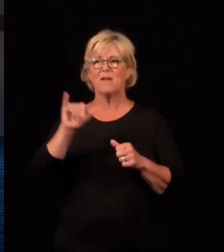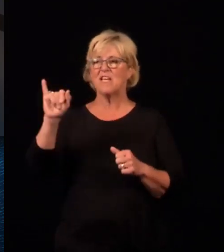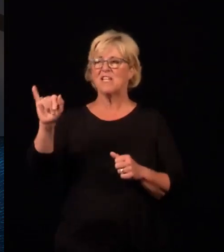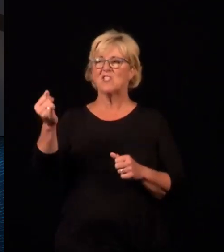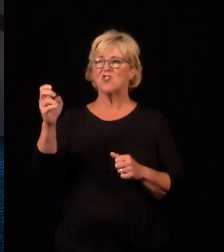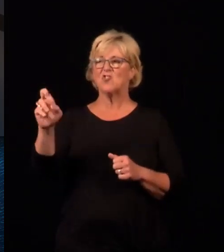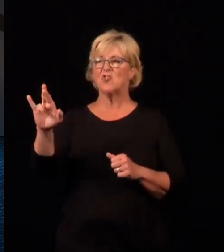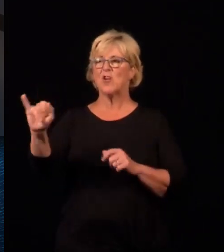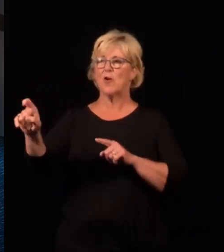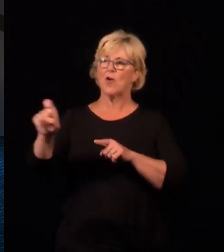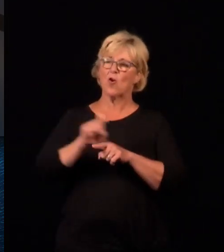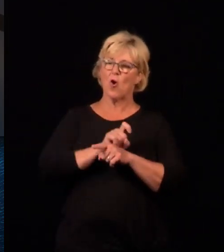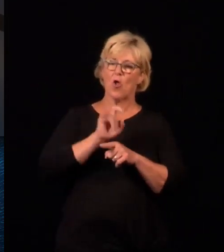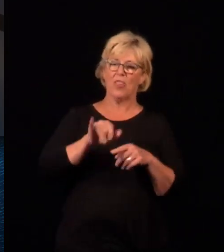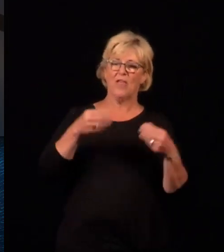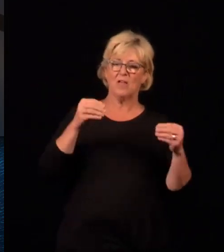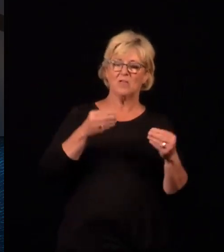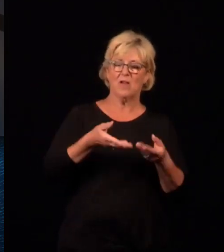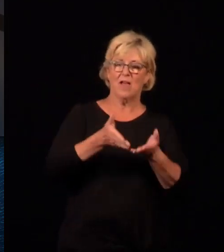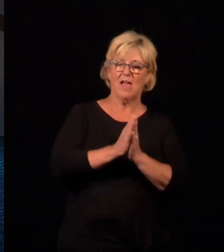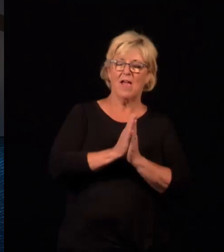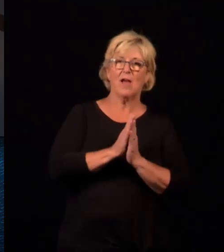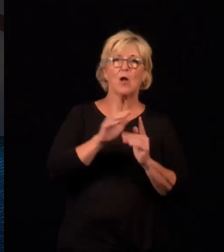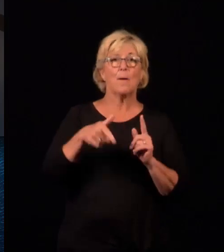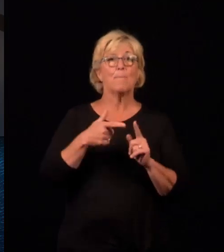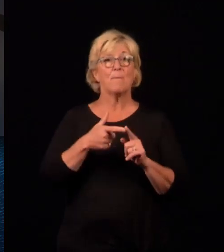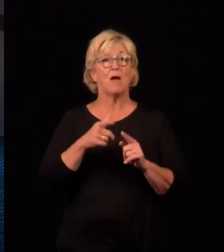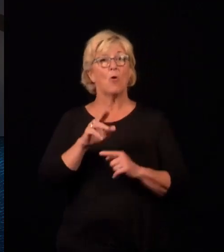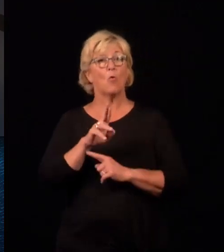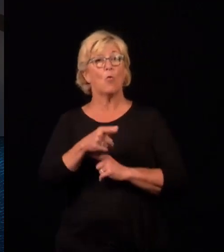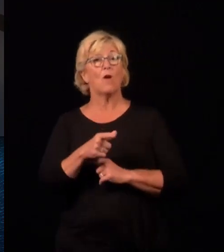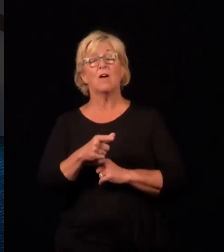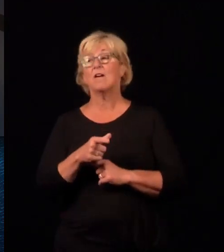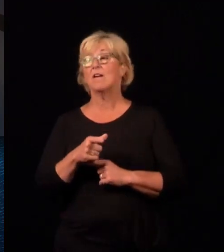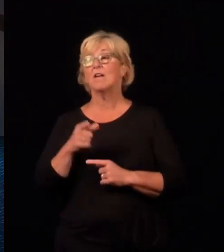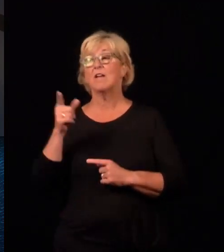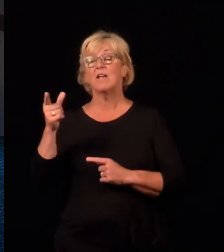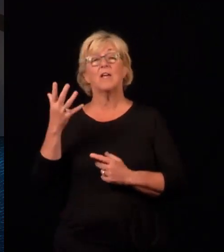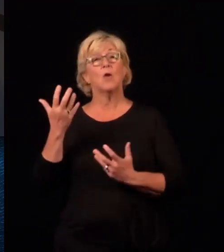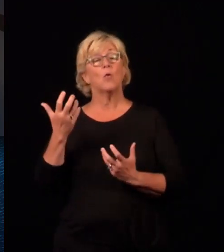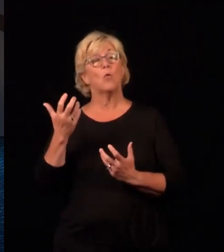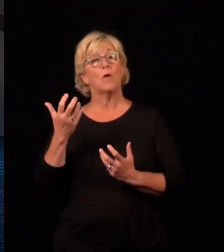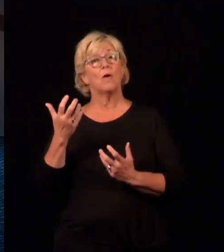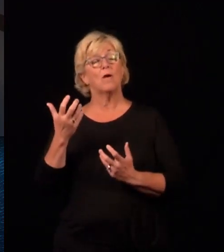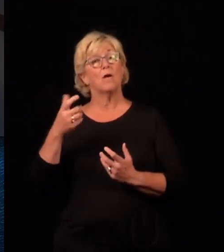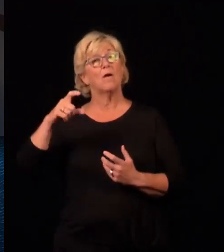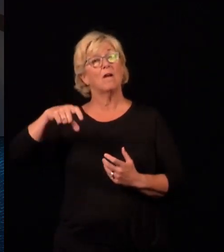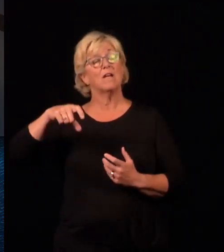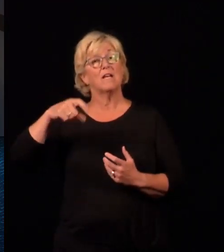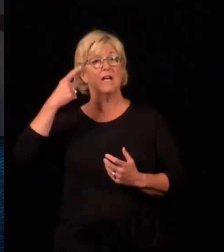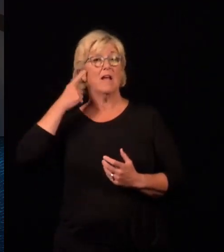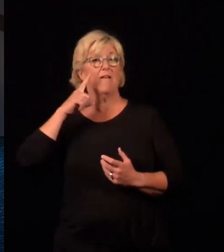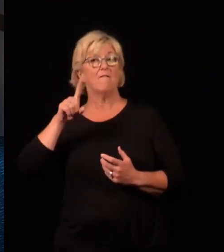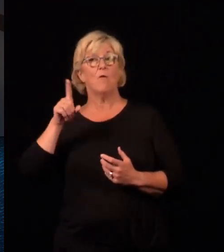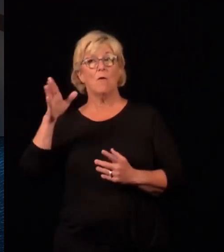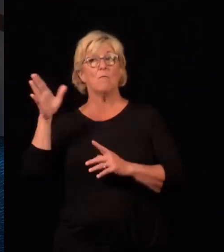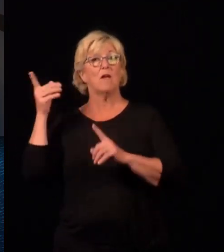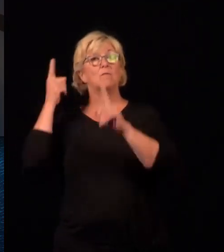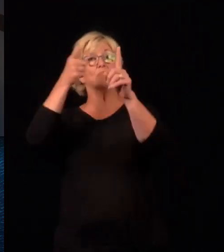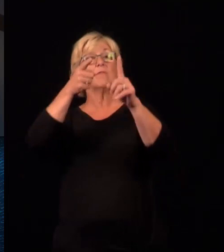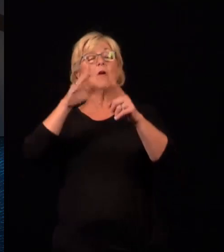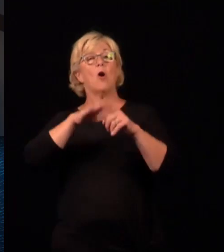called the store to ask about some carpet that he might he needed for this upcoming mission